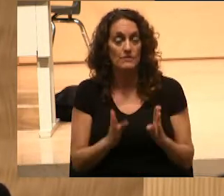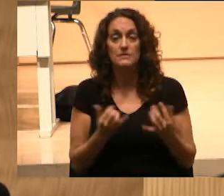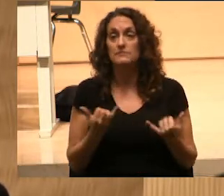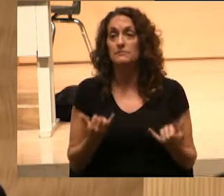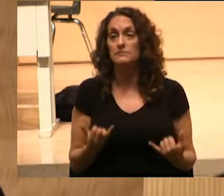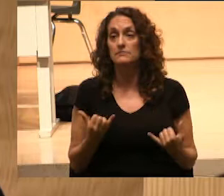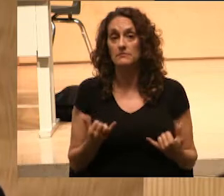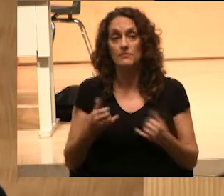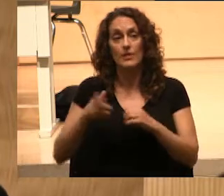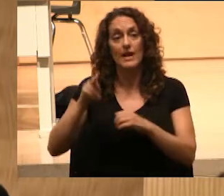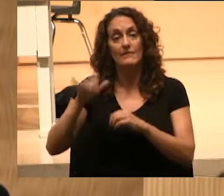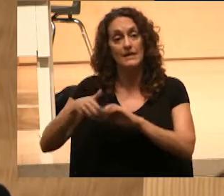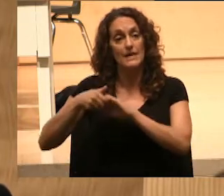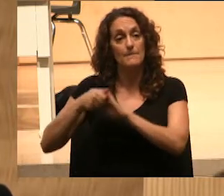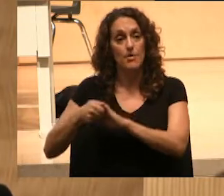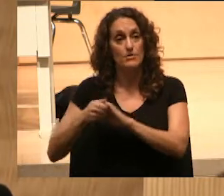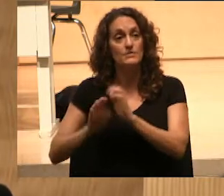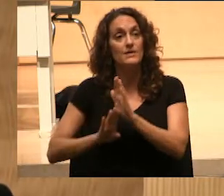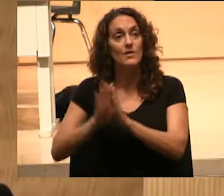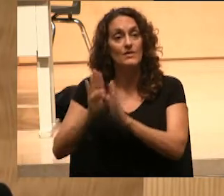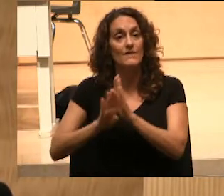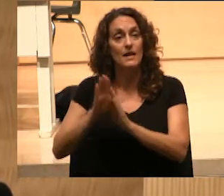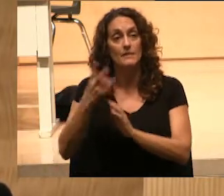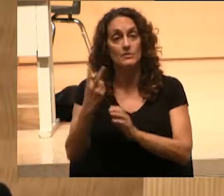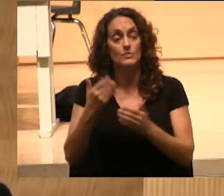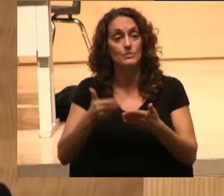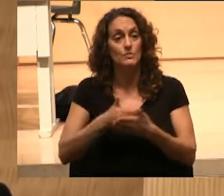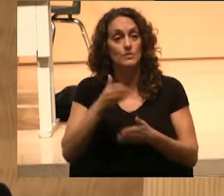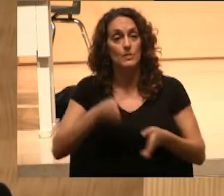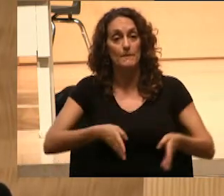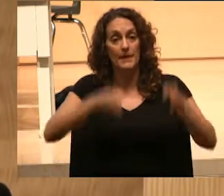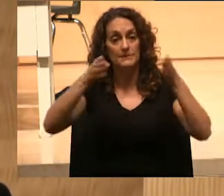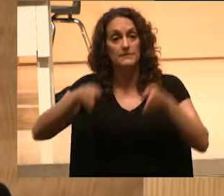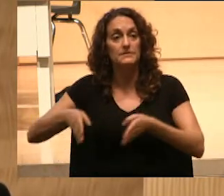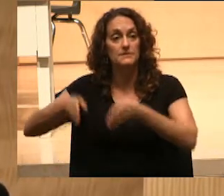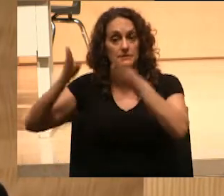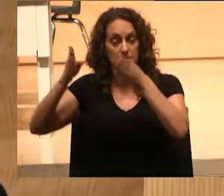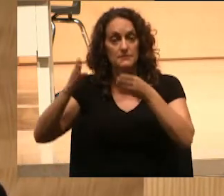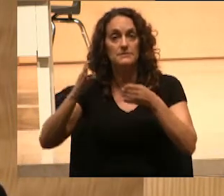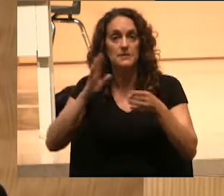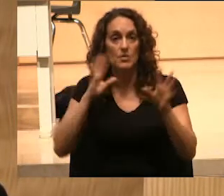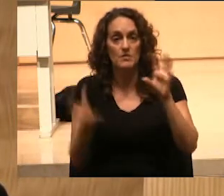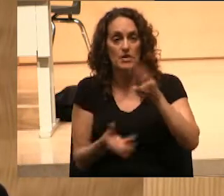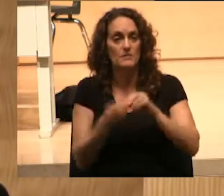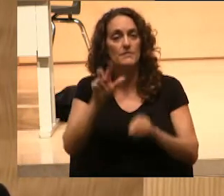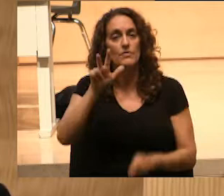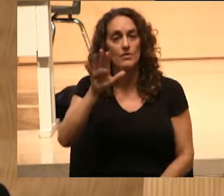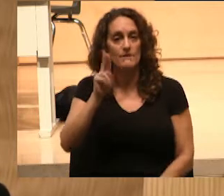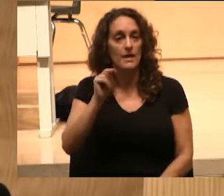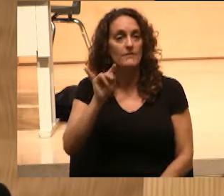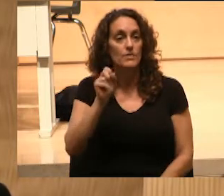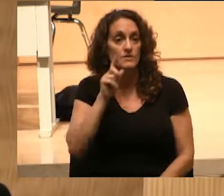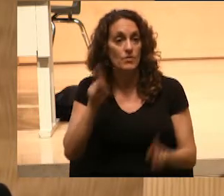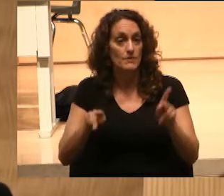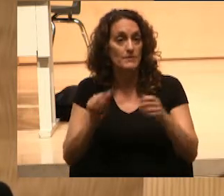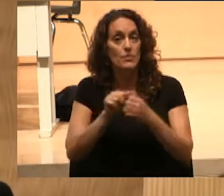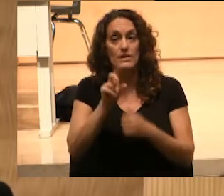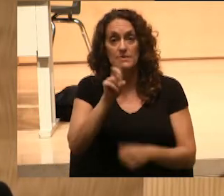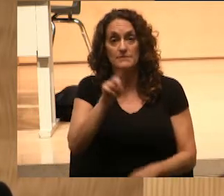we're the key partner developing 2 new apartment buildings, which will eventually be about 35 units of housing for persons with